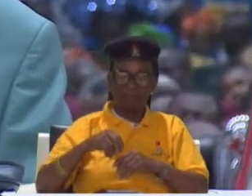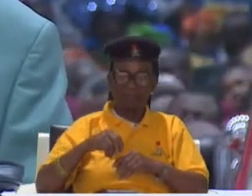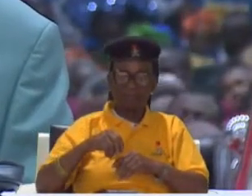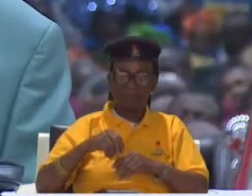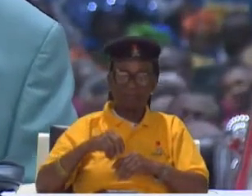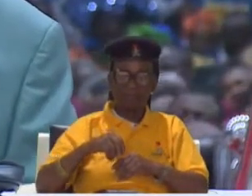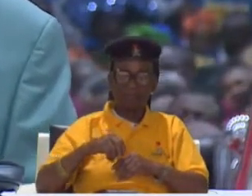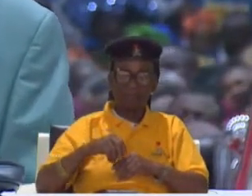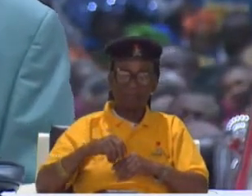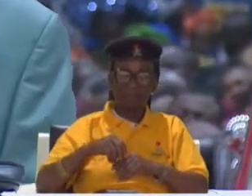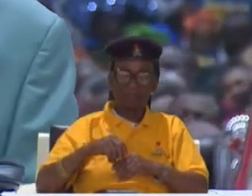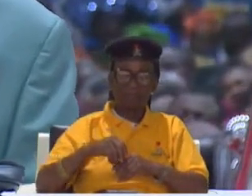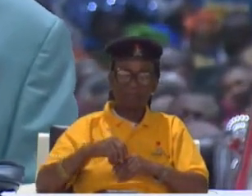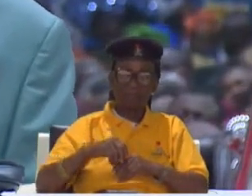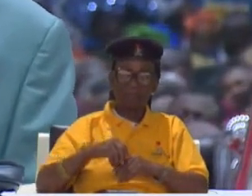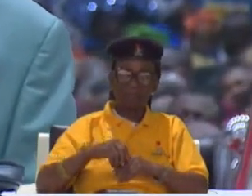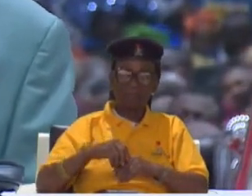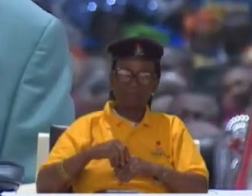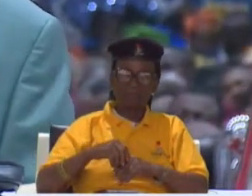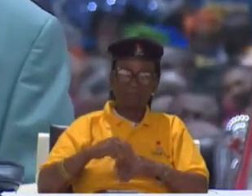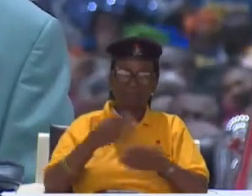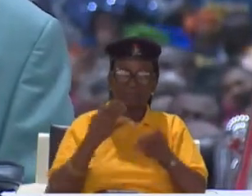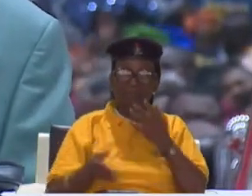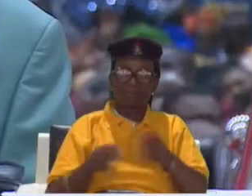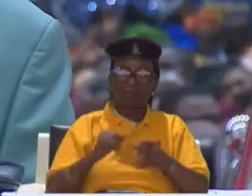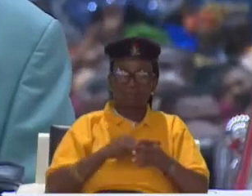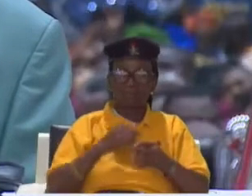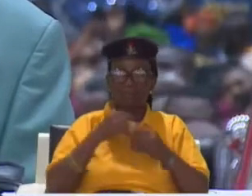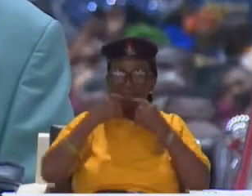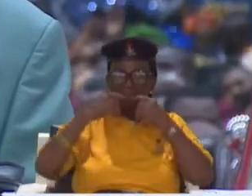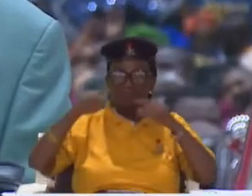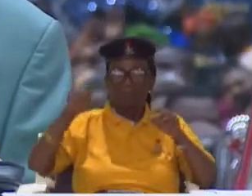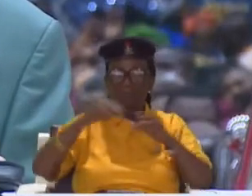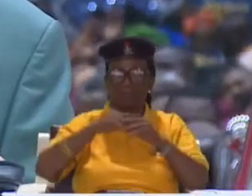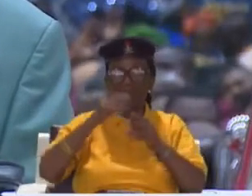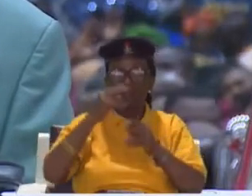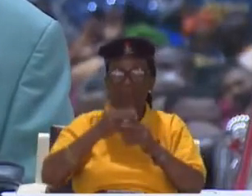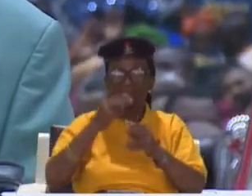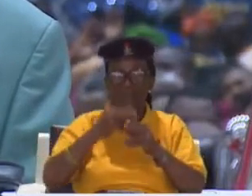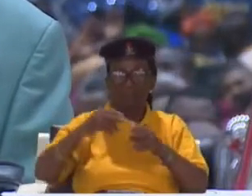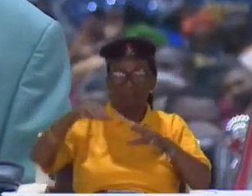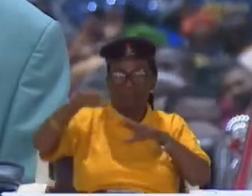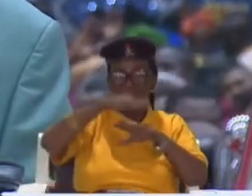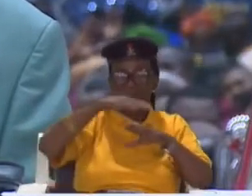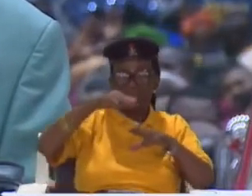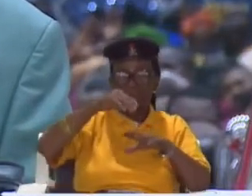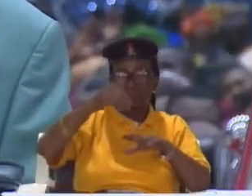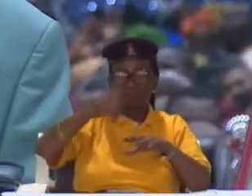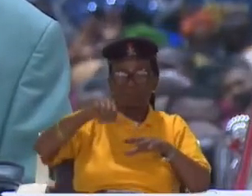may I decree in the name that's above every other name,